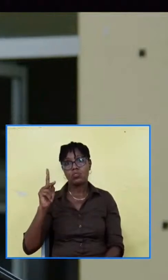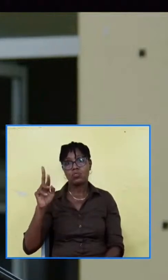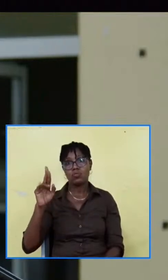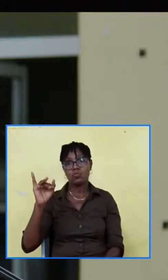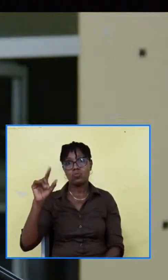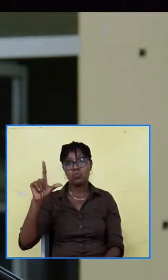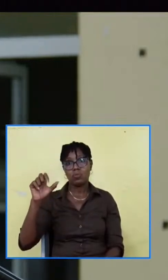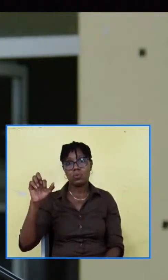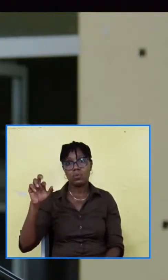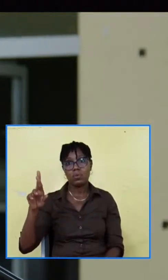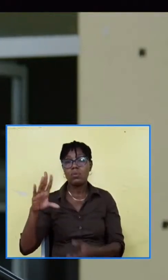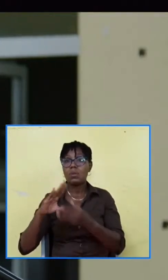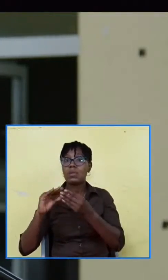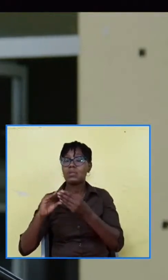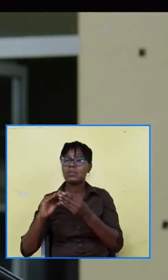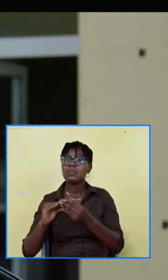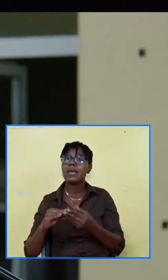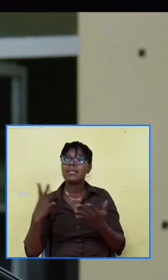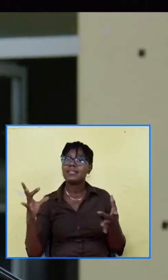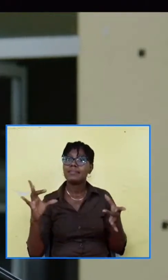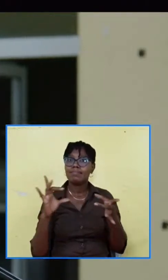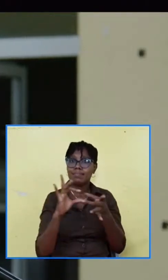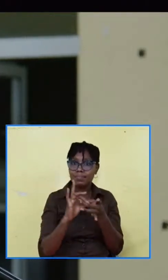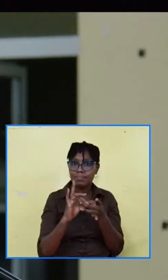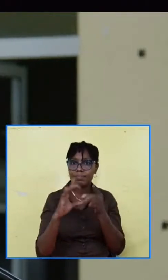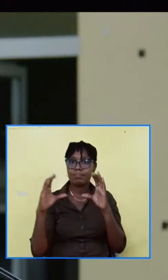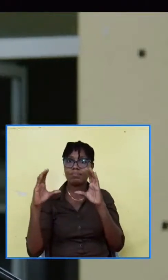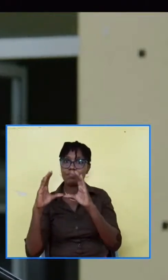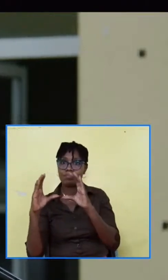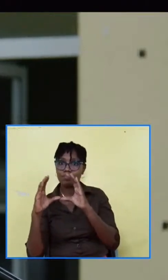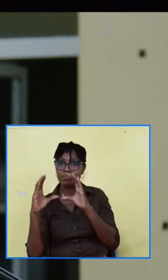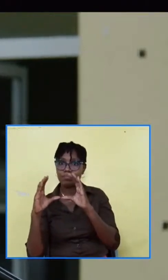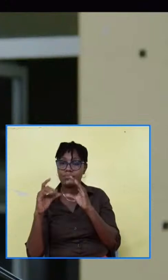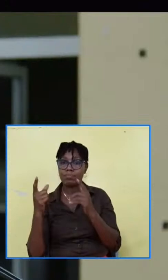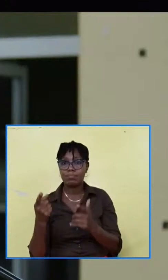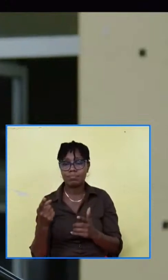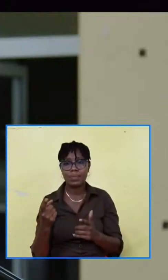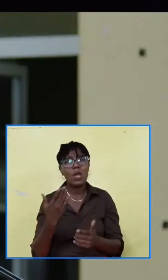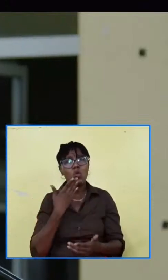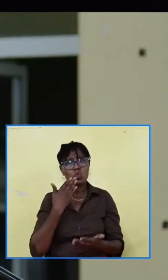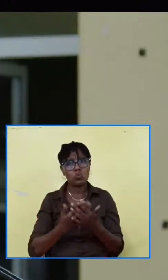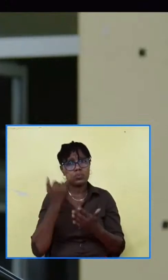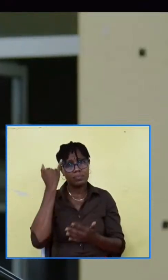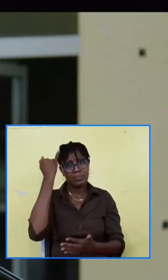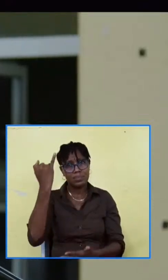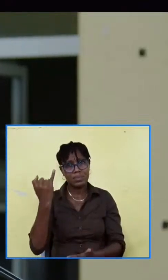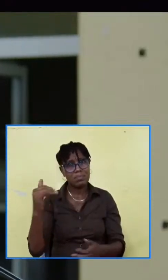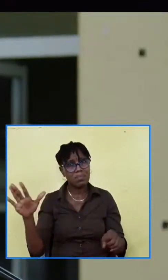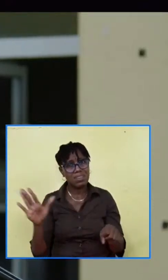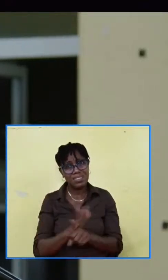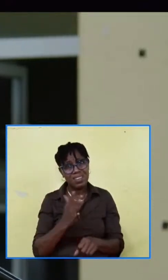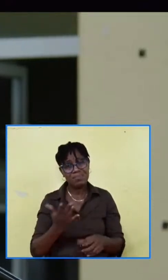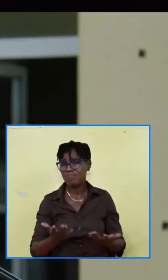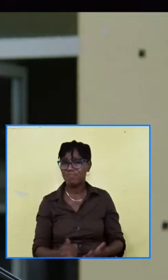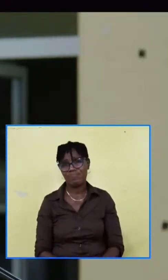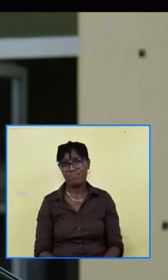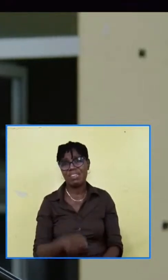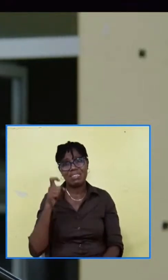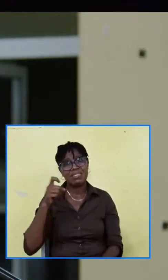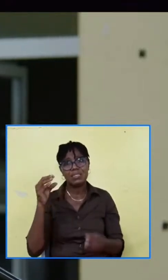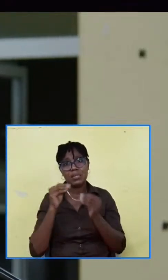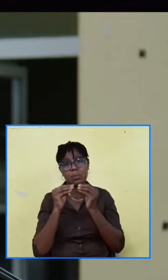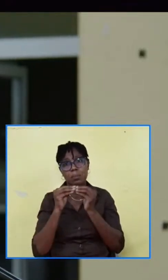the practice certificates. Although that is a good idea, I don't think it is sufficient. Reason being, you will find persons in